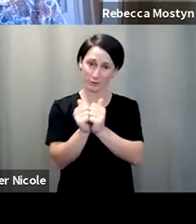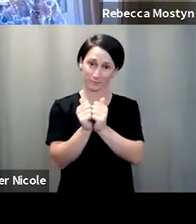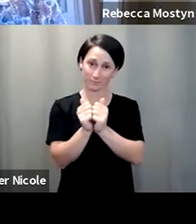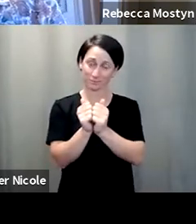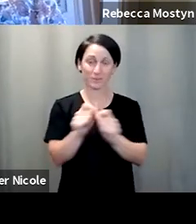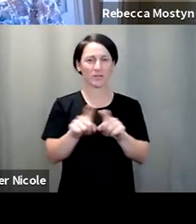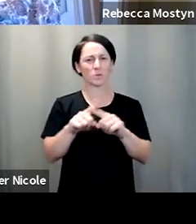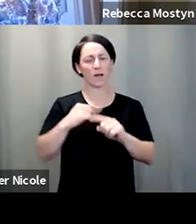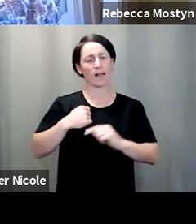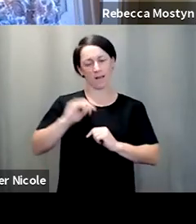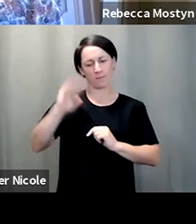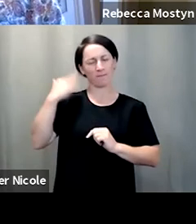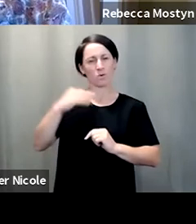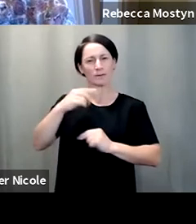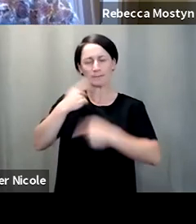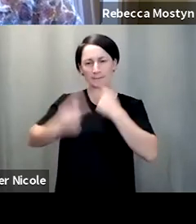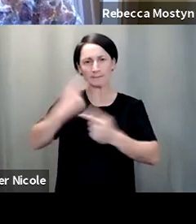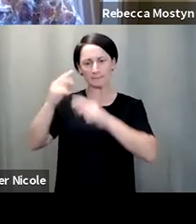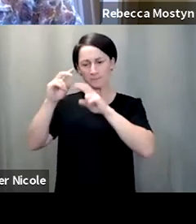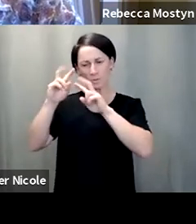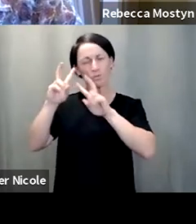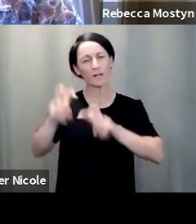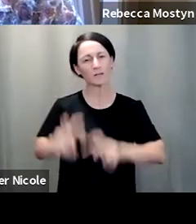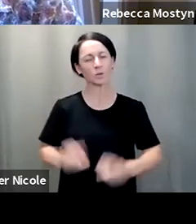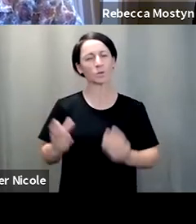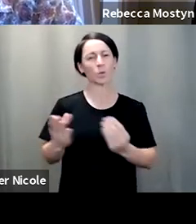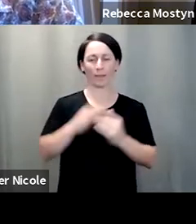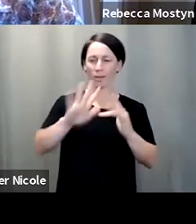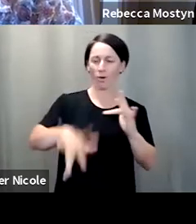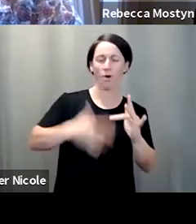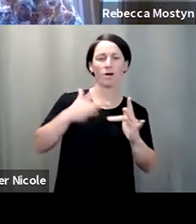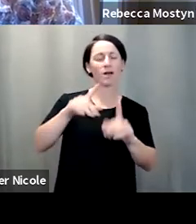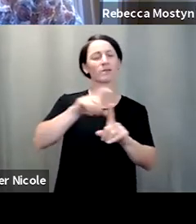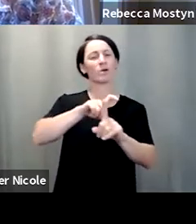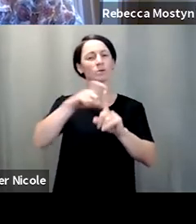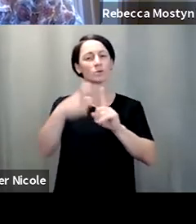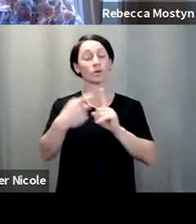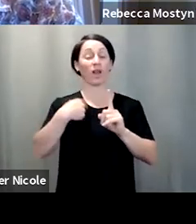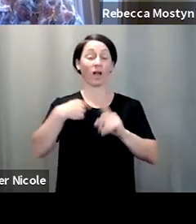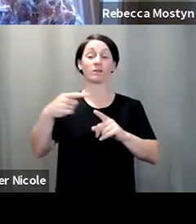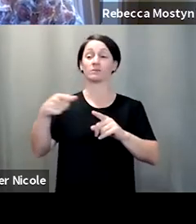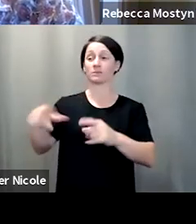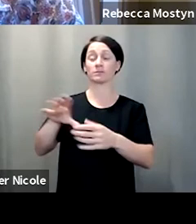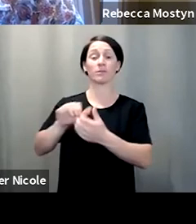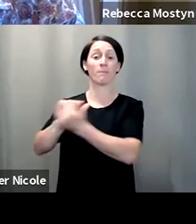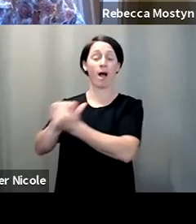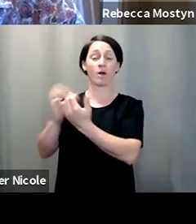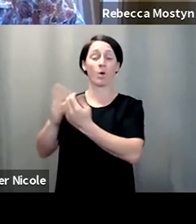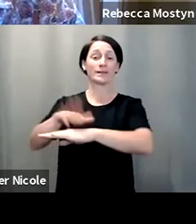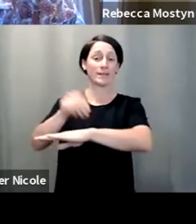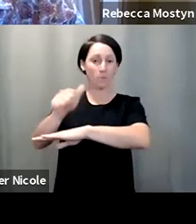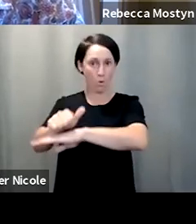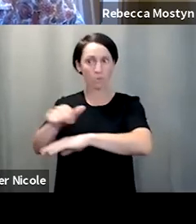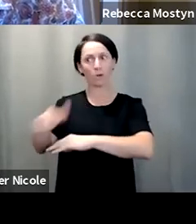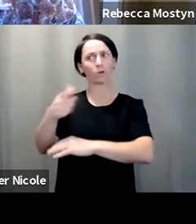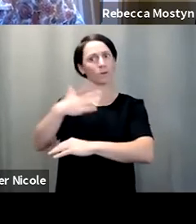that I was talking about earlier around digital cultural engagement is a collaboration with the National Arts Council of Singapore, so we're looking to do more of that as